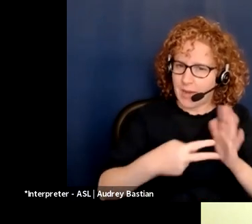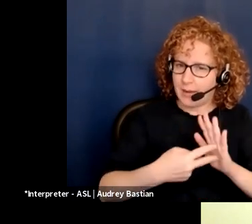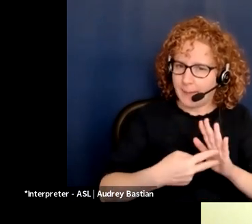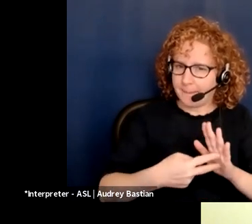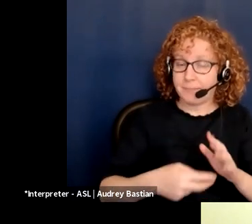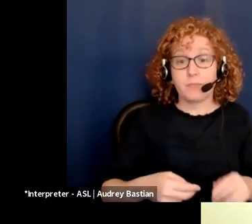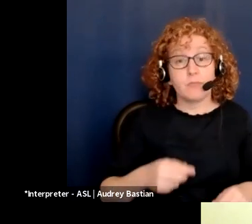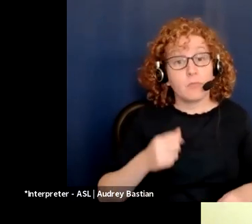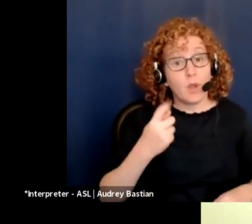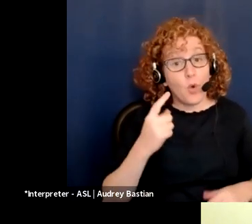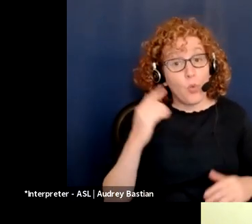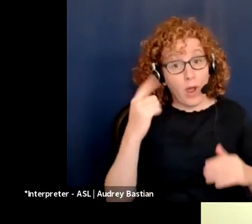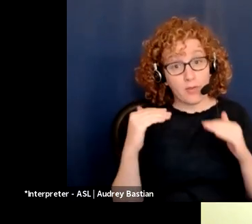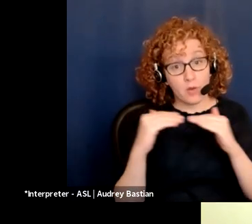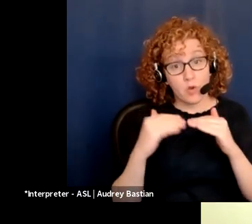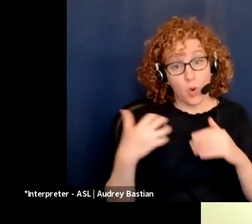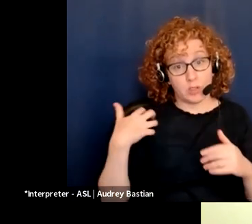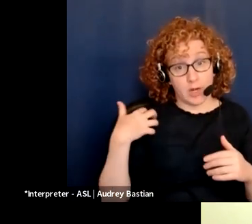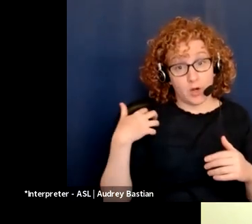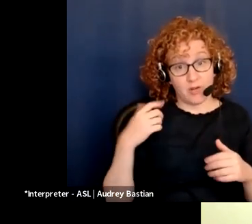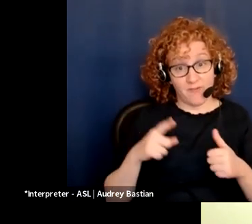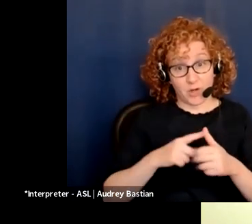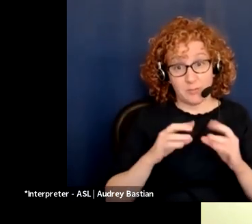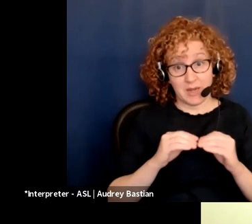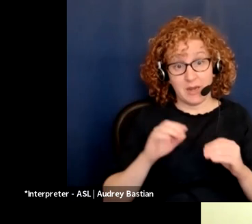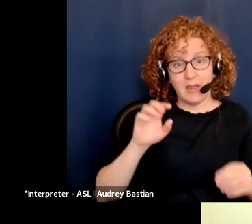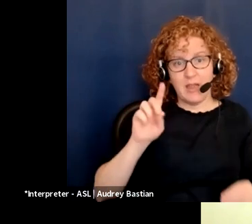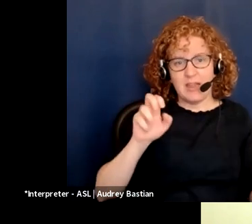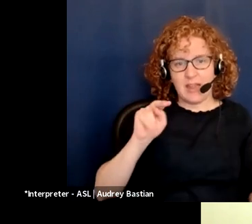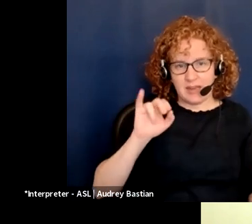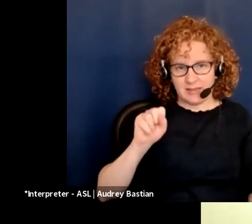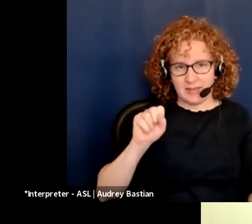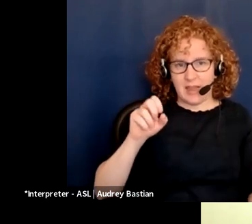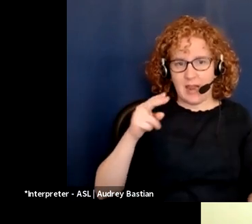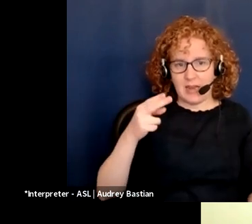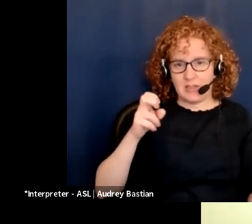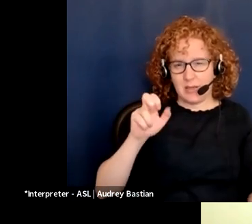that first meeting, Dennis Heafy, it's H-E-A-P-H-Y,